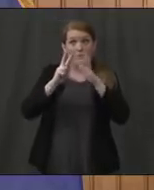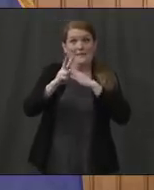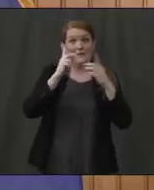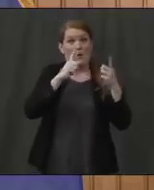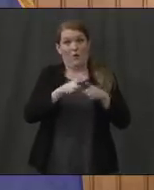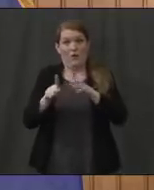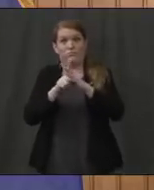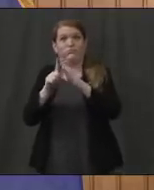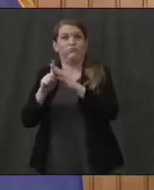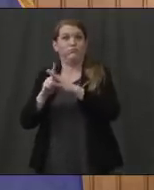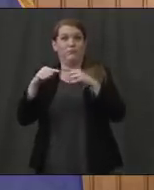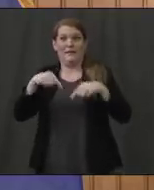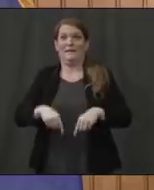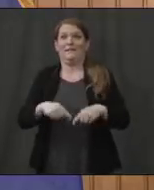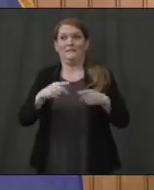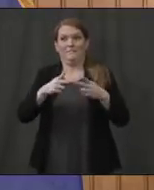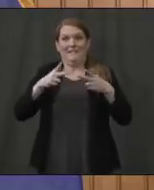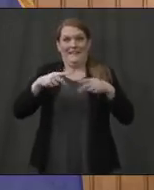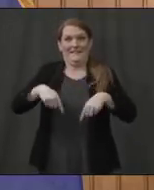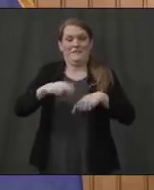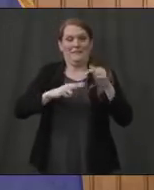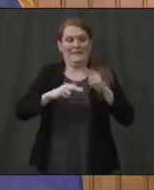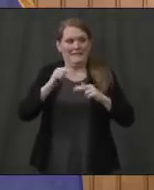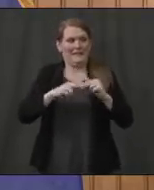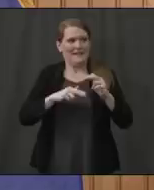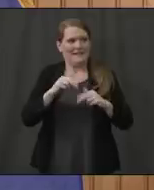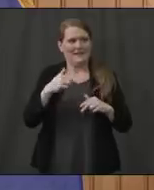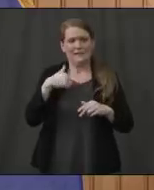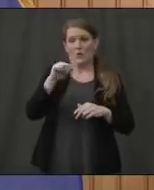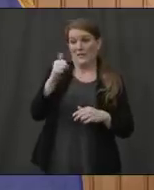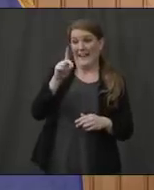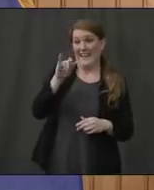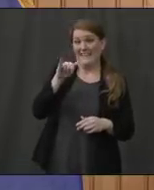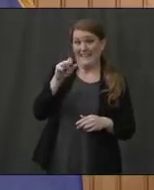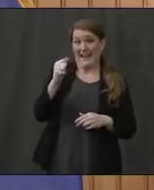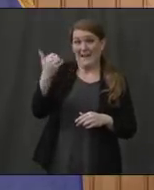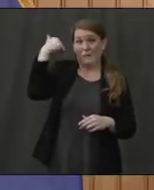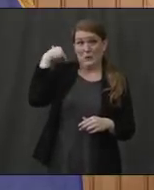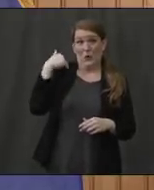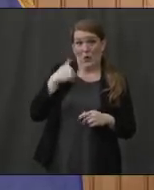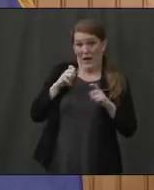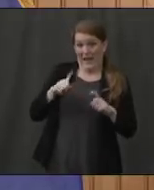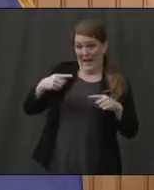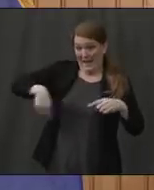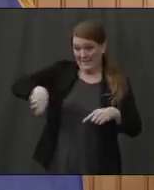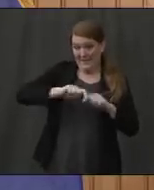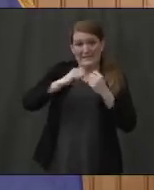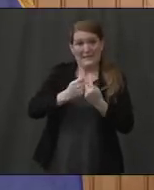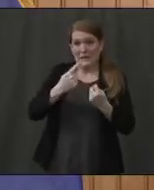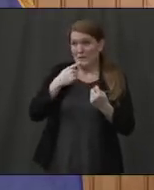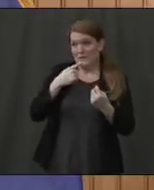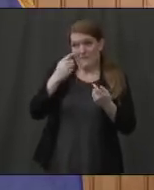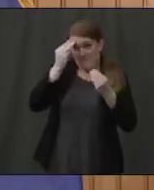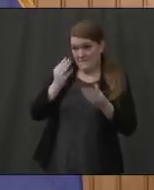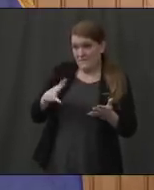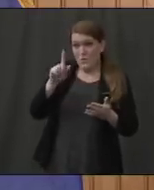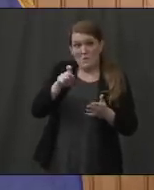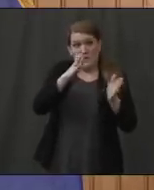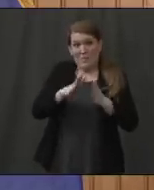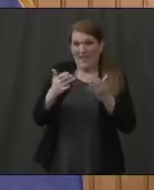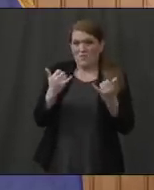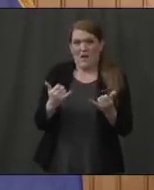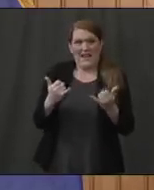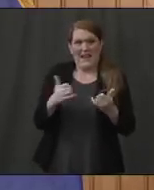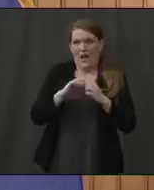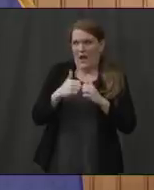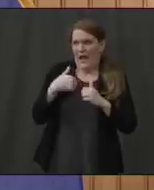people, 10 days ago, Jennifer, if we got a plan right now to increase our capacity by 50%. And they will have